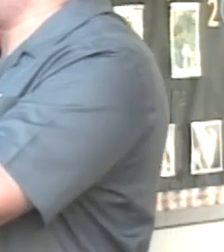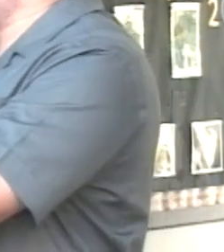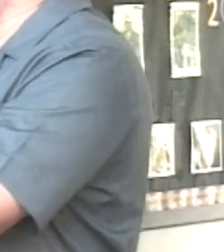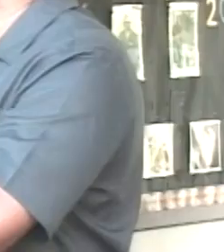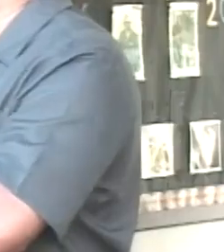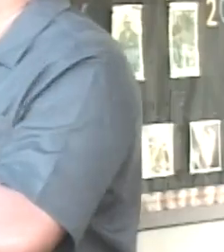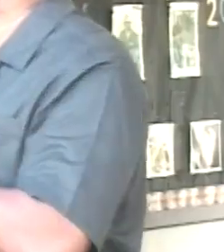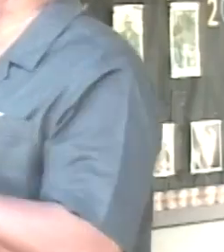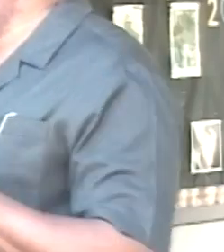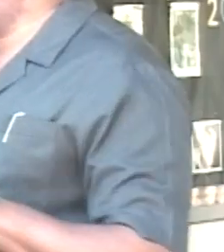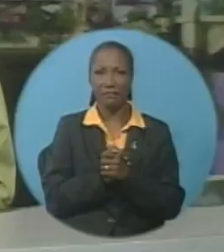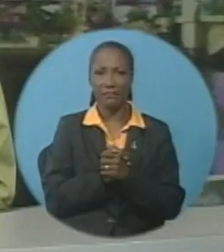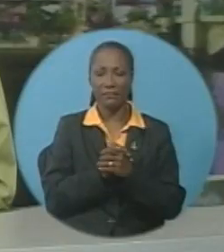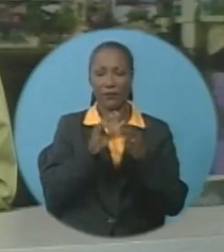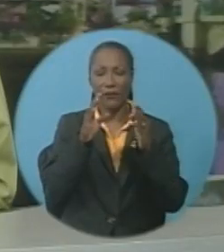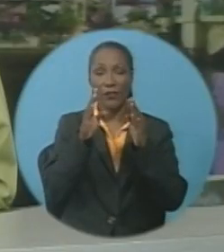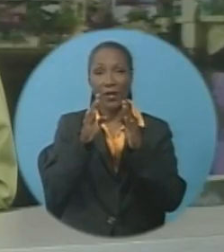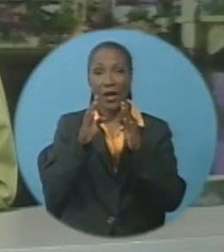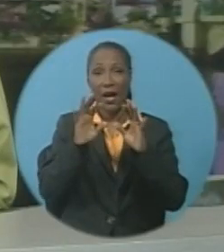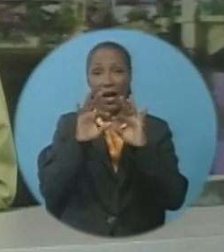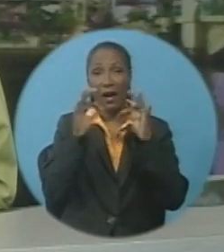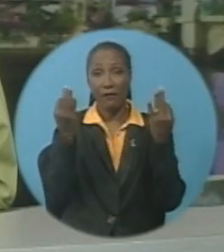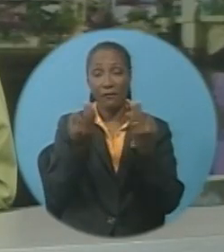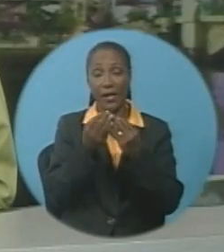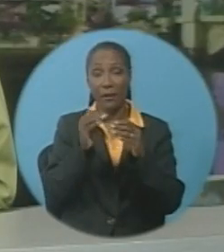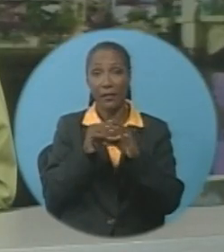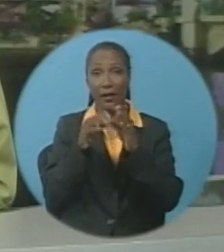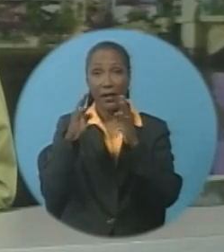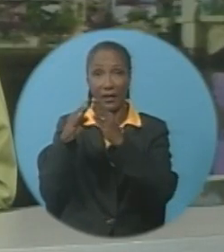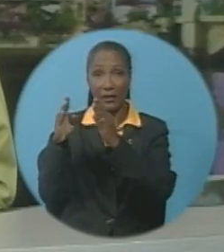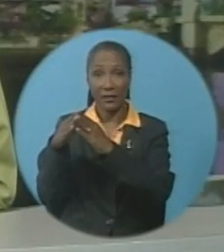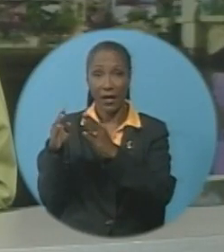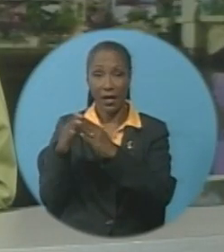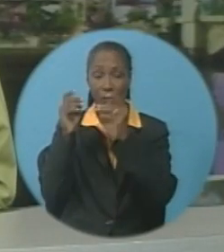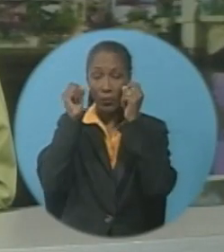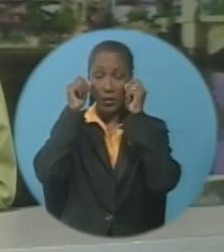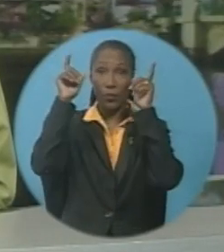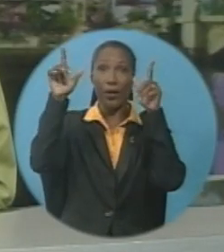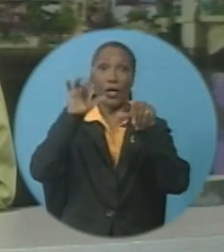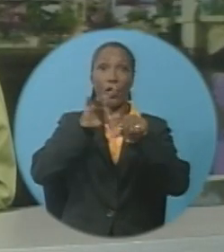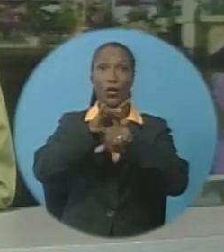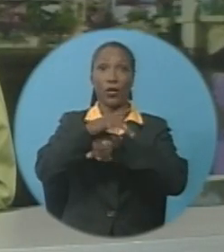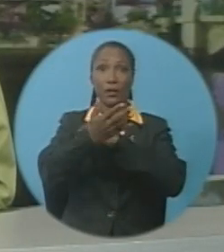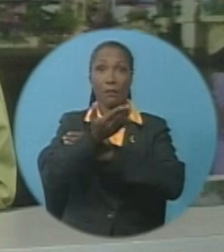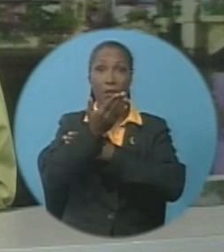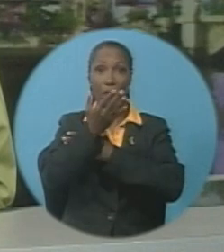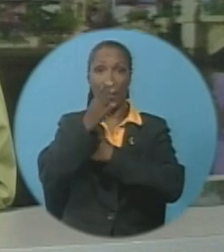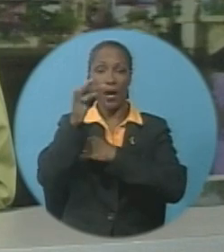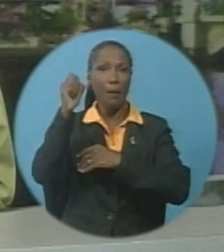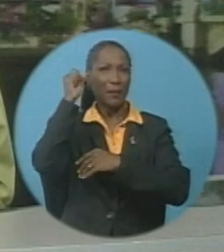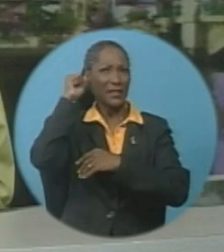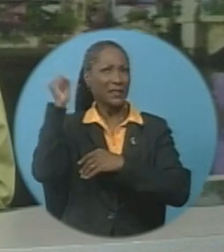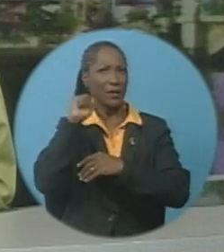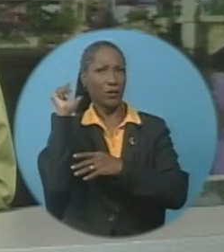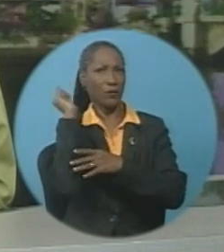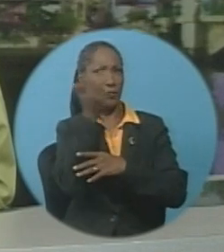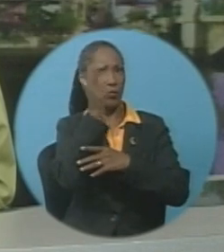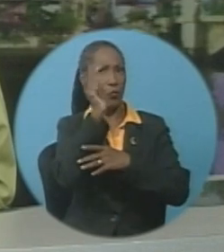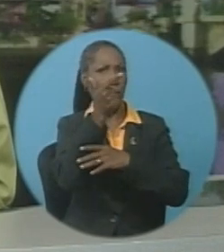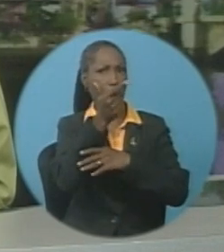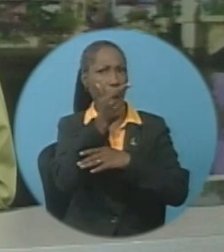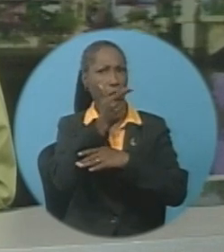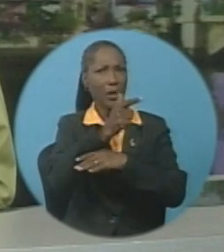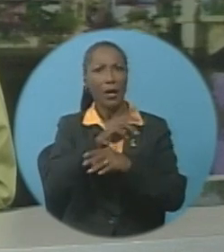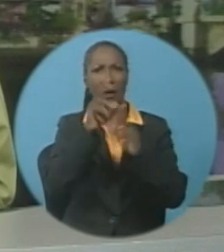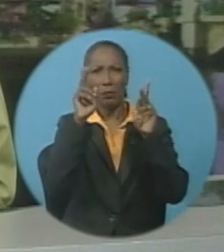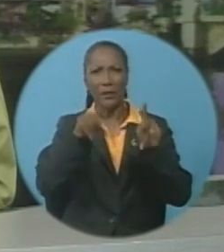forward in the future. A city family was awakened from sleep early this morning by the sounds of gunshots as an